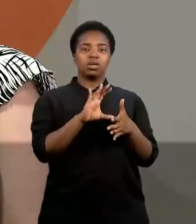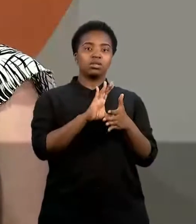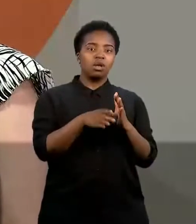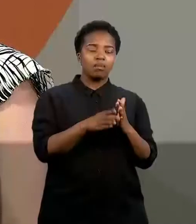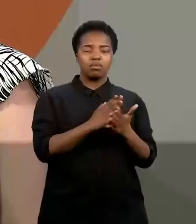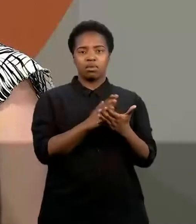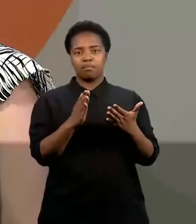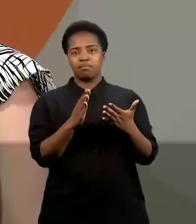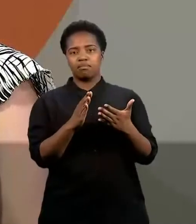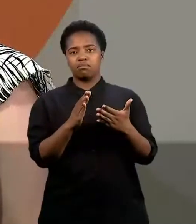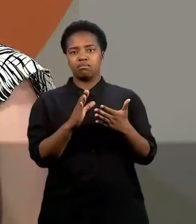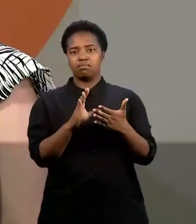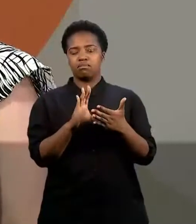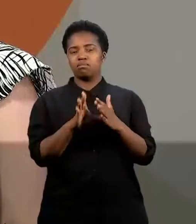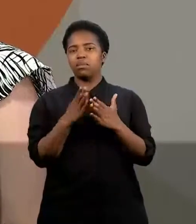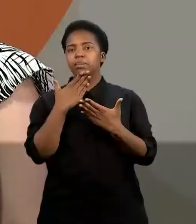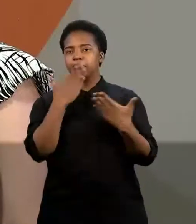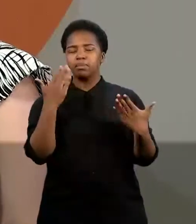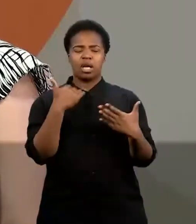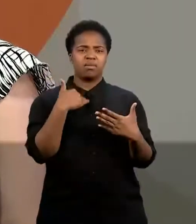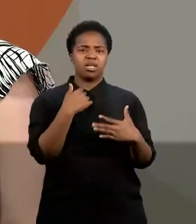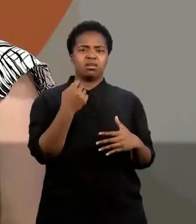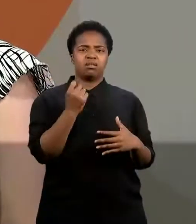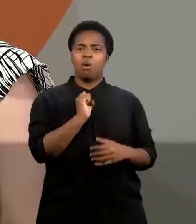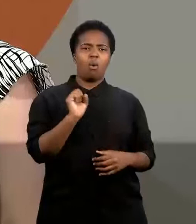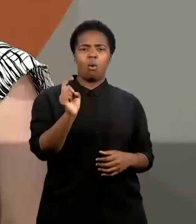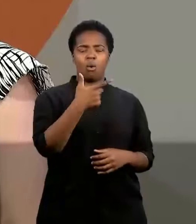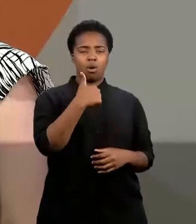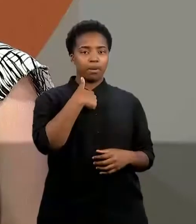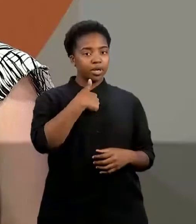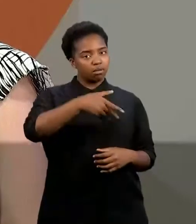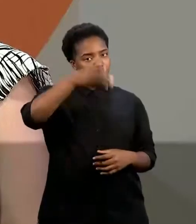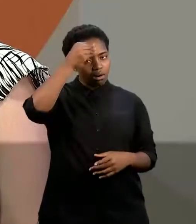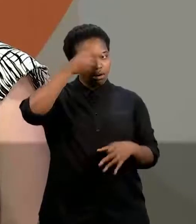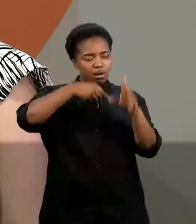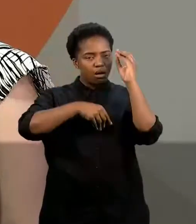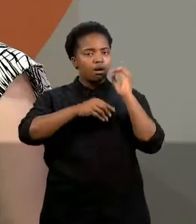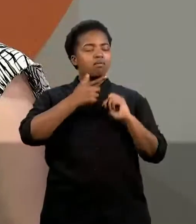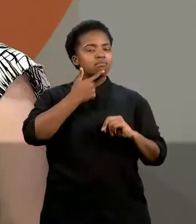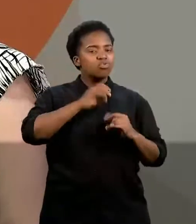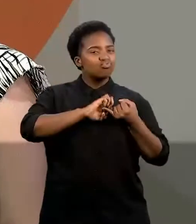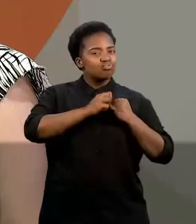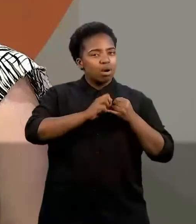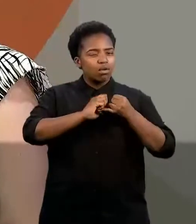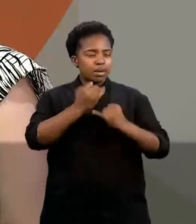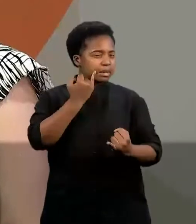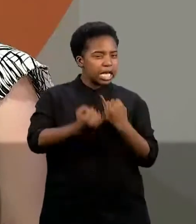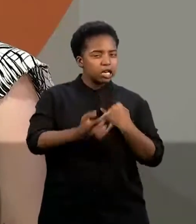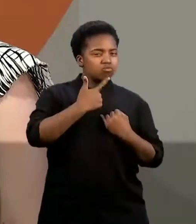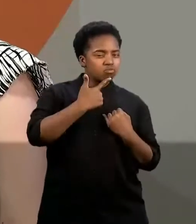like the media says we should look like. And I'm always willing to learn and willing to experiment and willing to make stupid mistakes